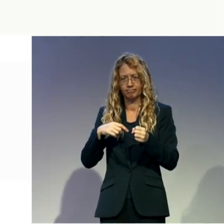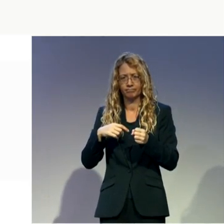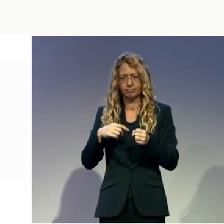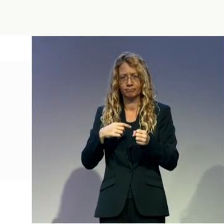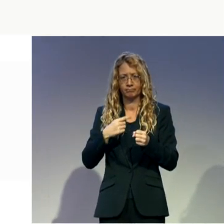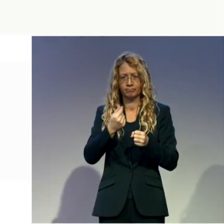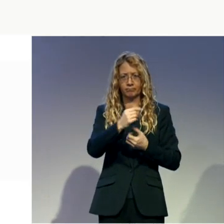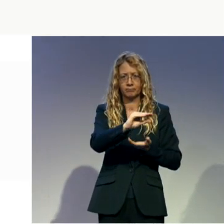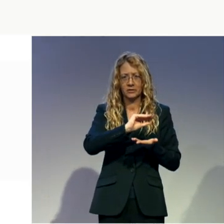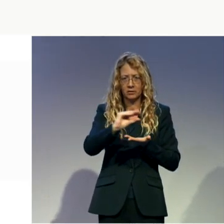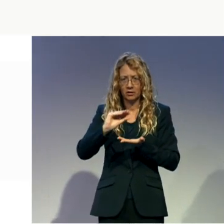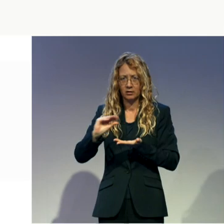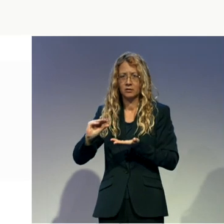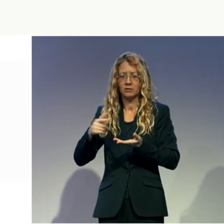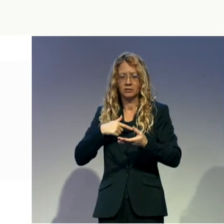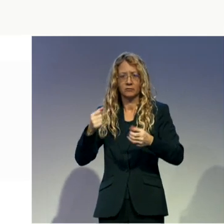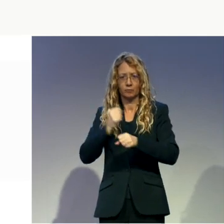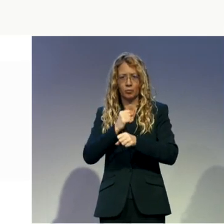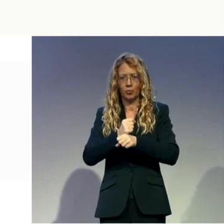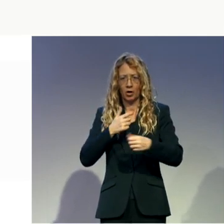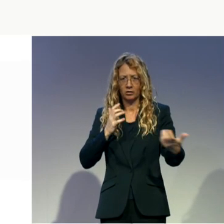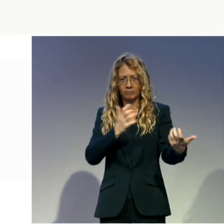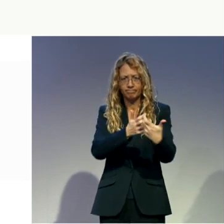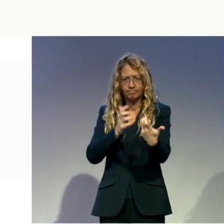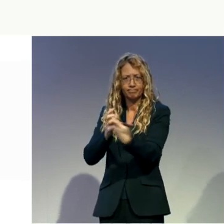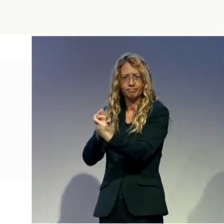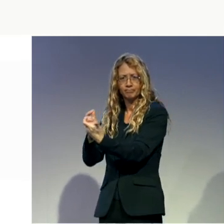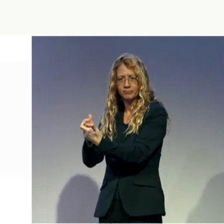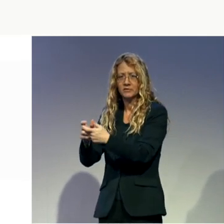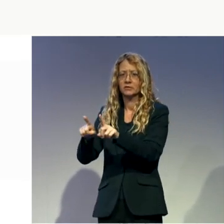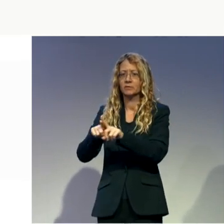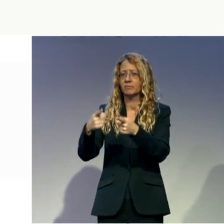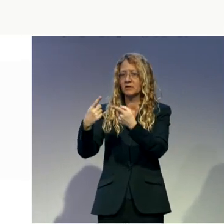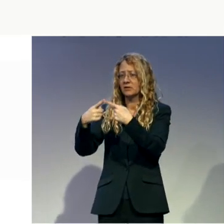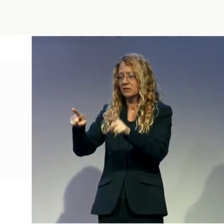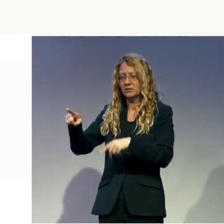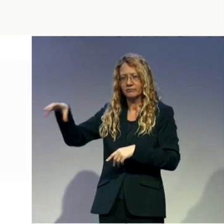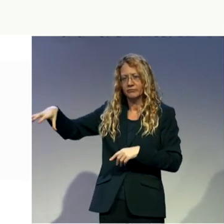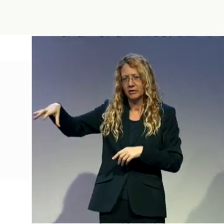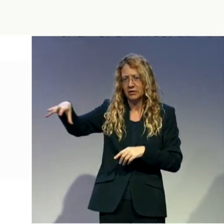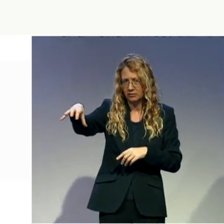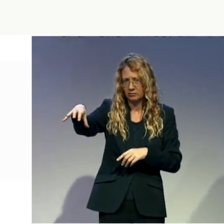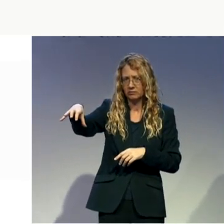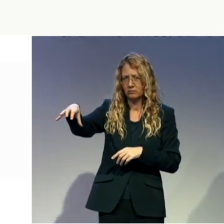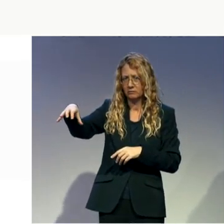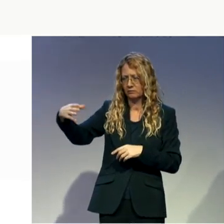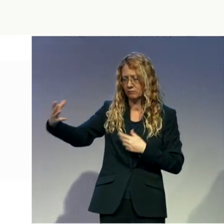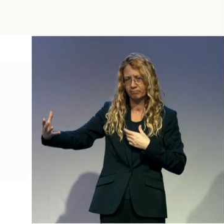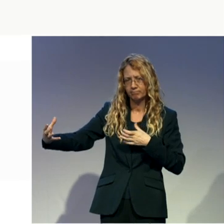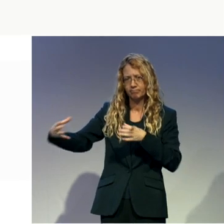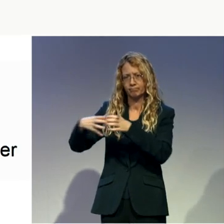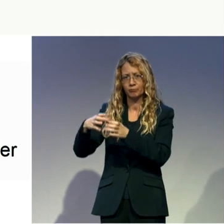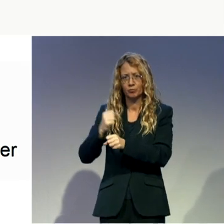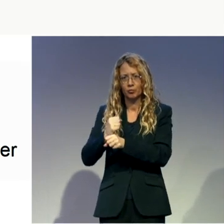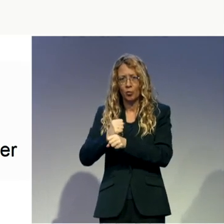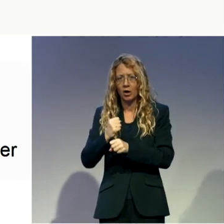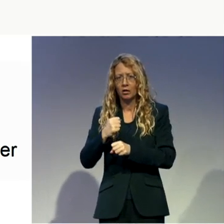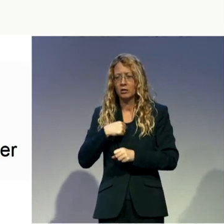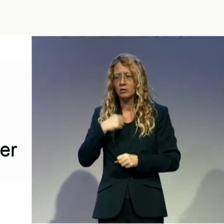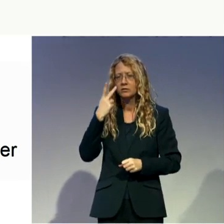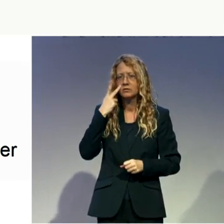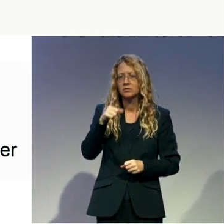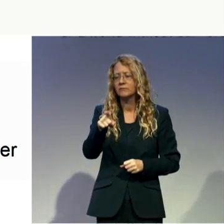other pieces of work that are happening in other countries, I think there is so much more that we could do, and I hope to see that continue